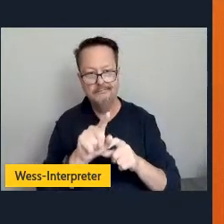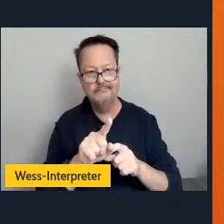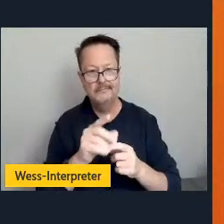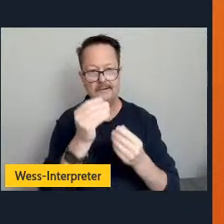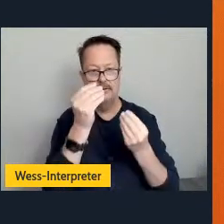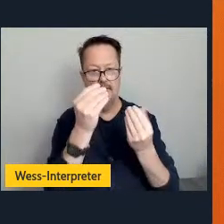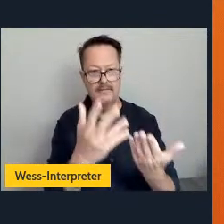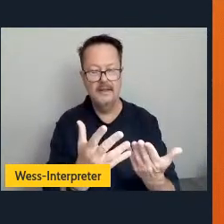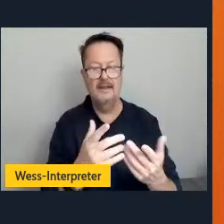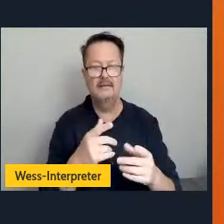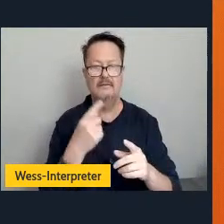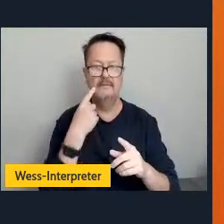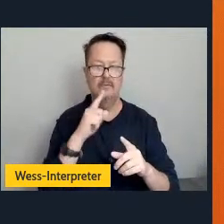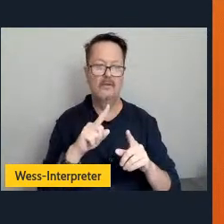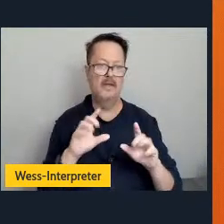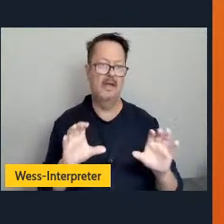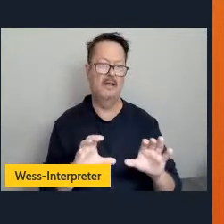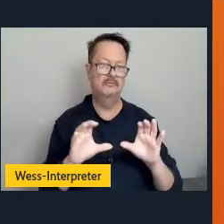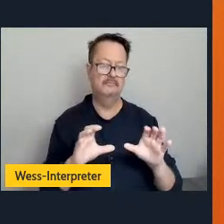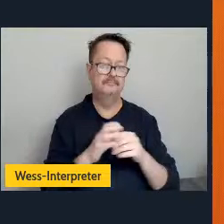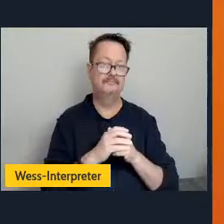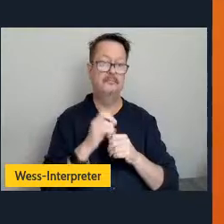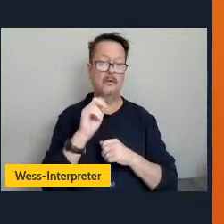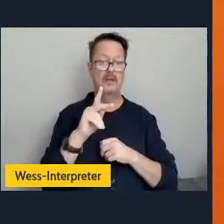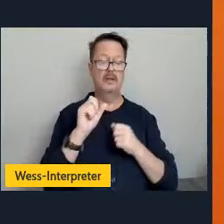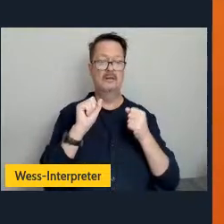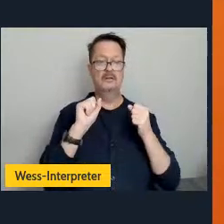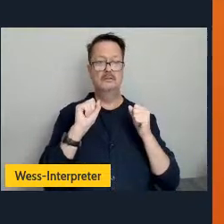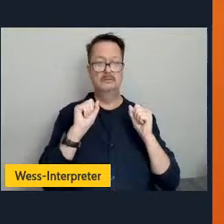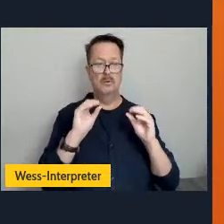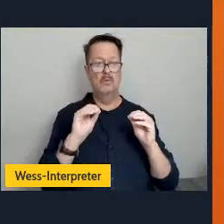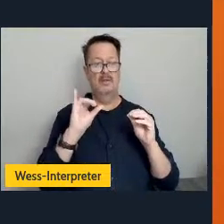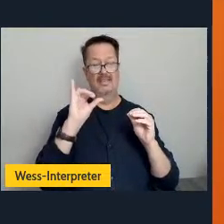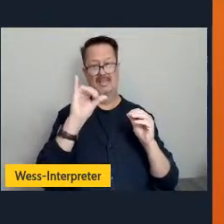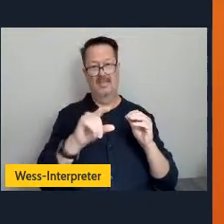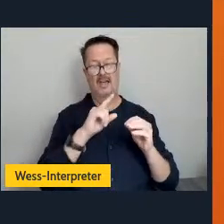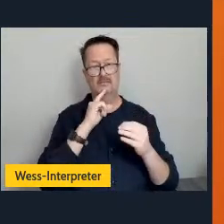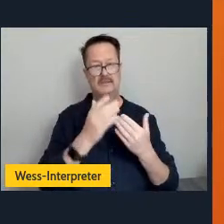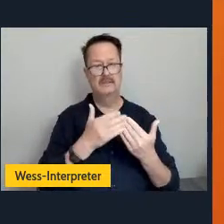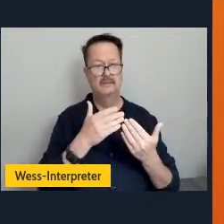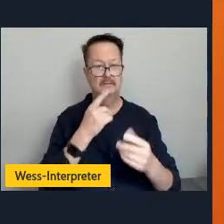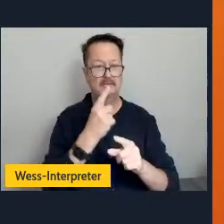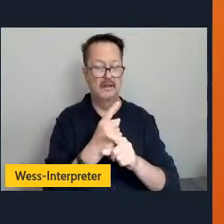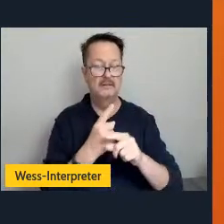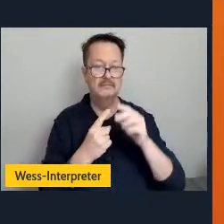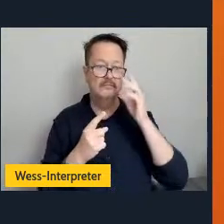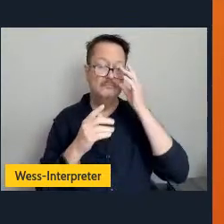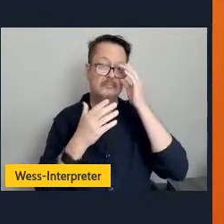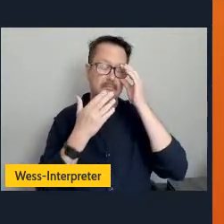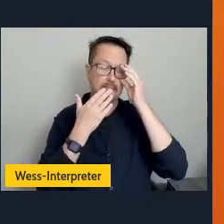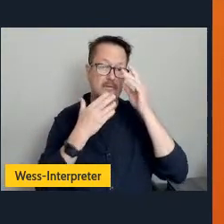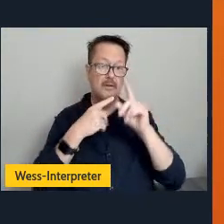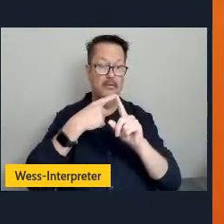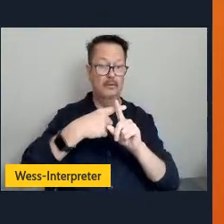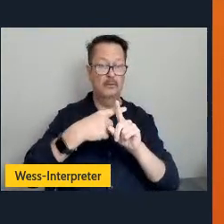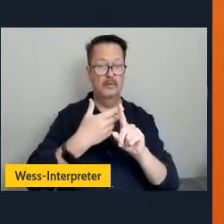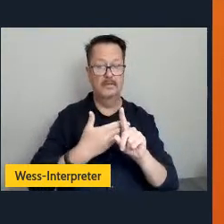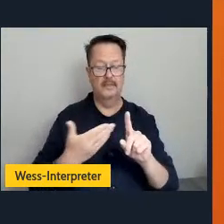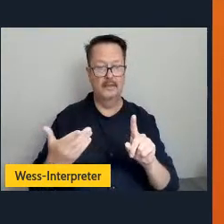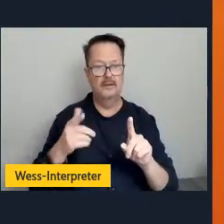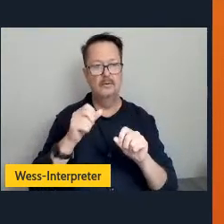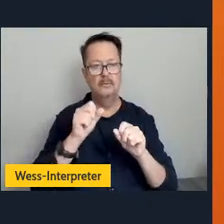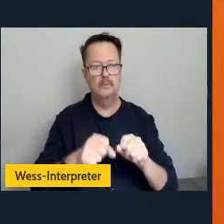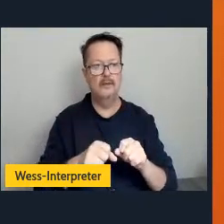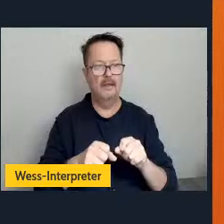and as an action. Okay, so that's easier, right? And the good thing is that you can